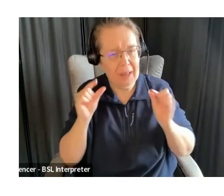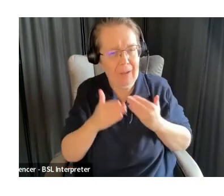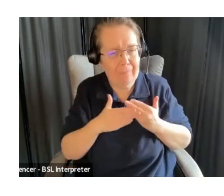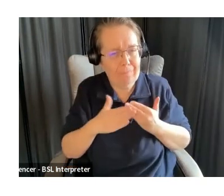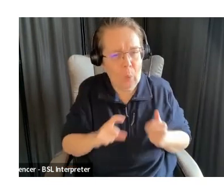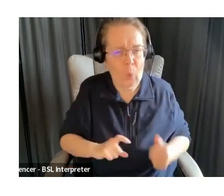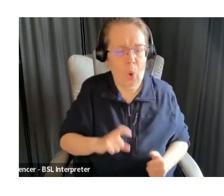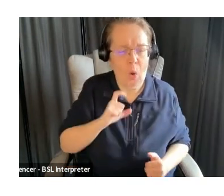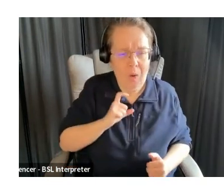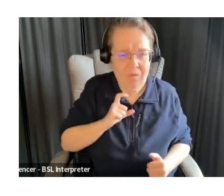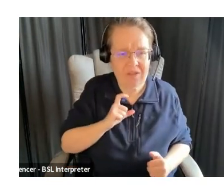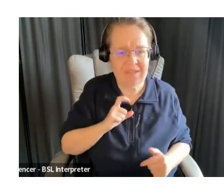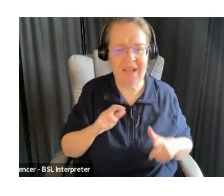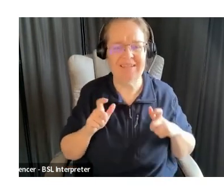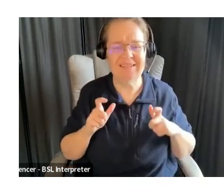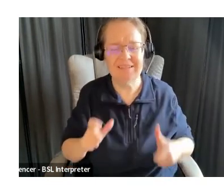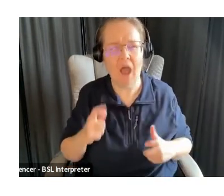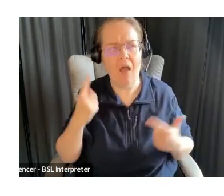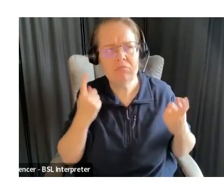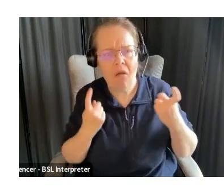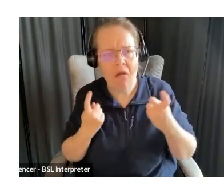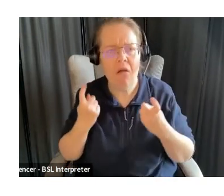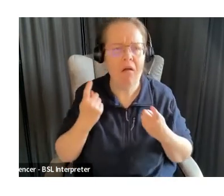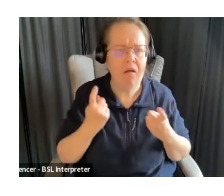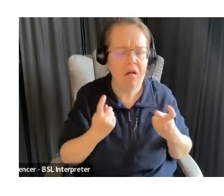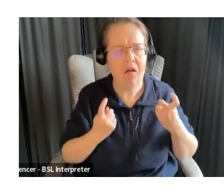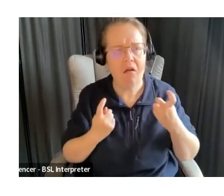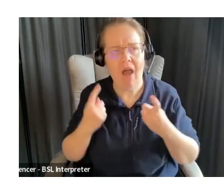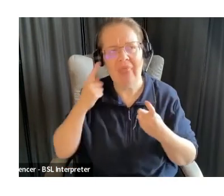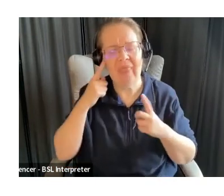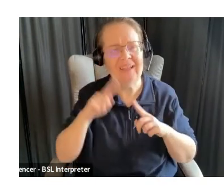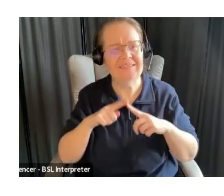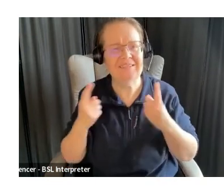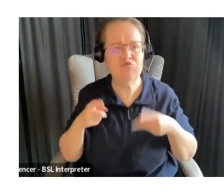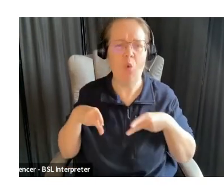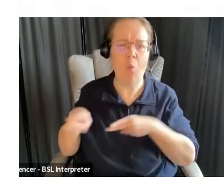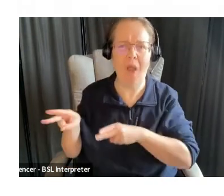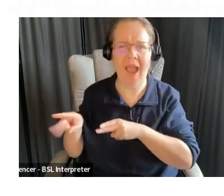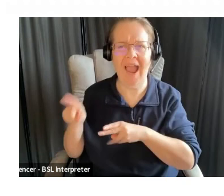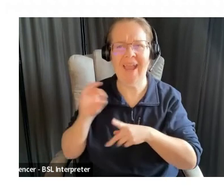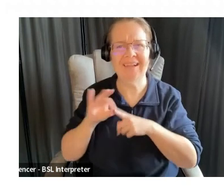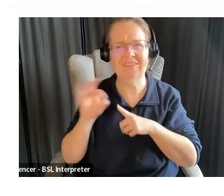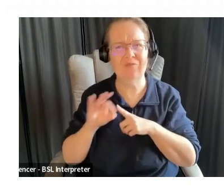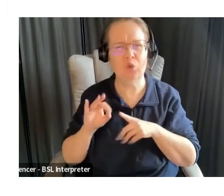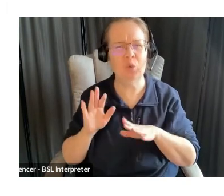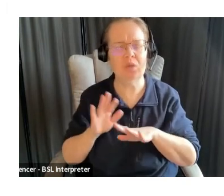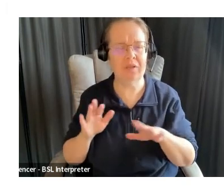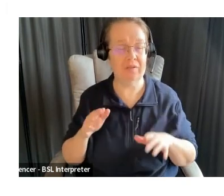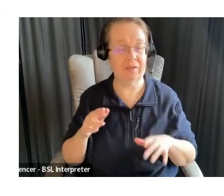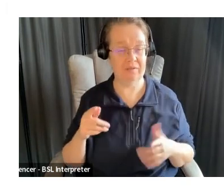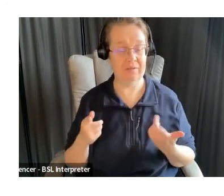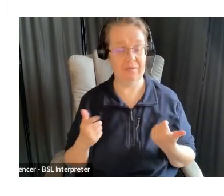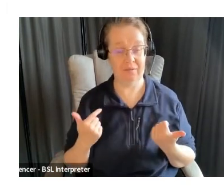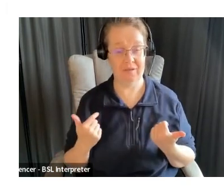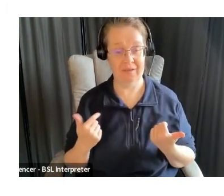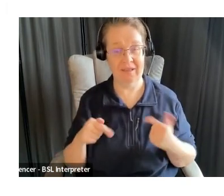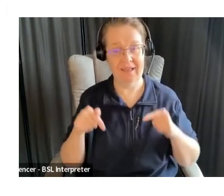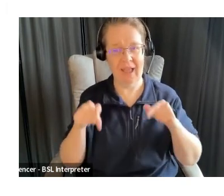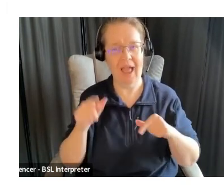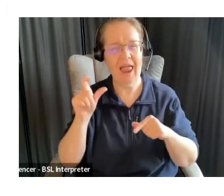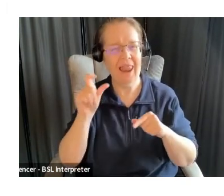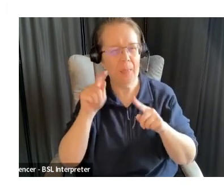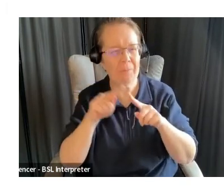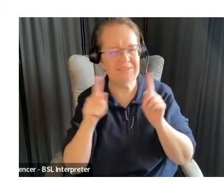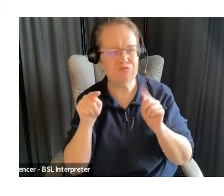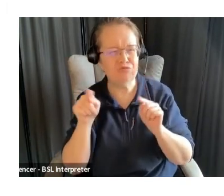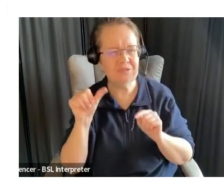more confident, or are they starting to think differently about how they view the interview? I think there's been a little difference